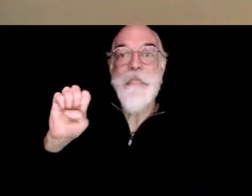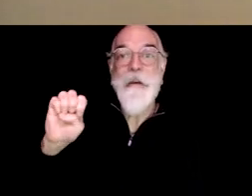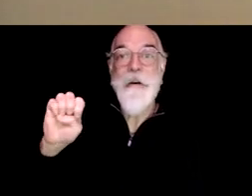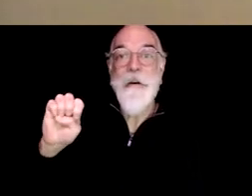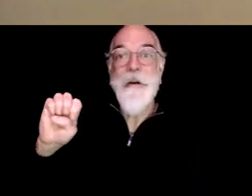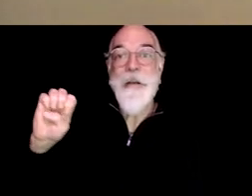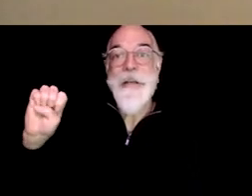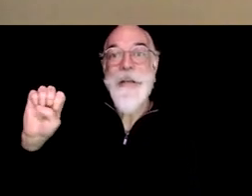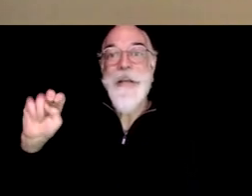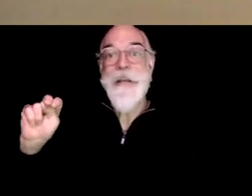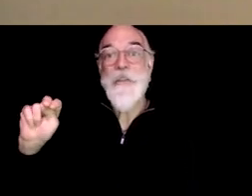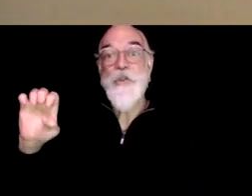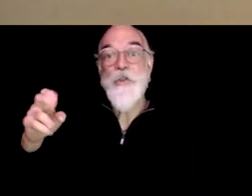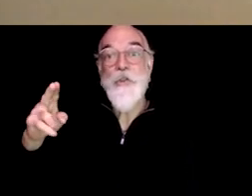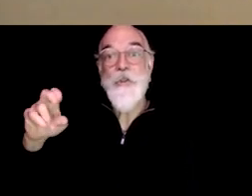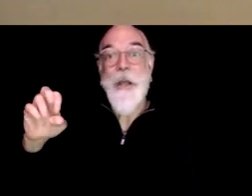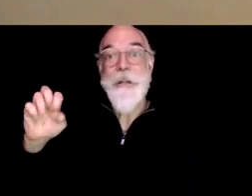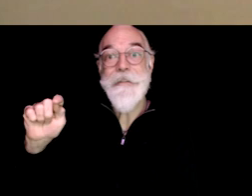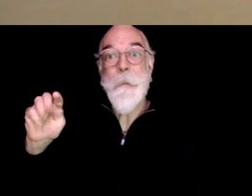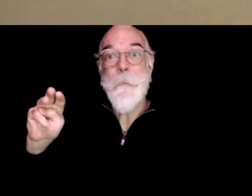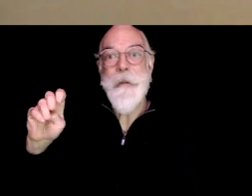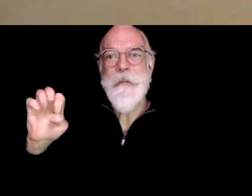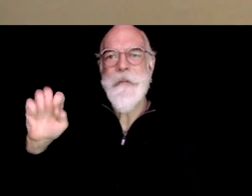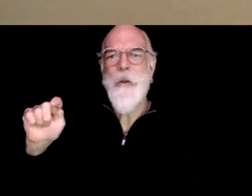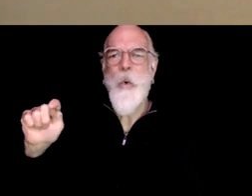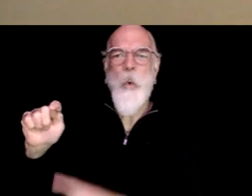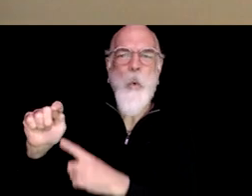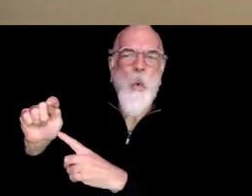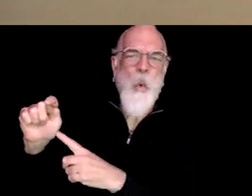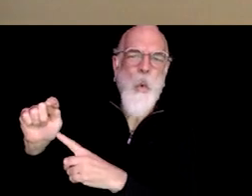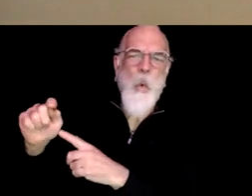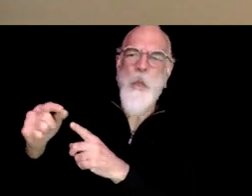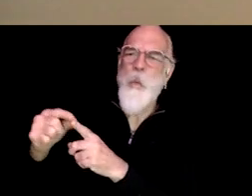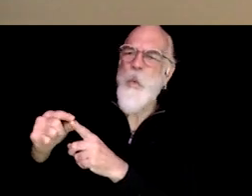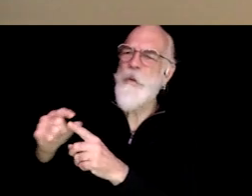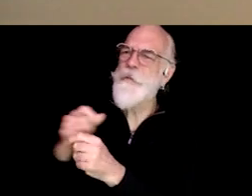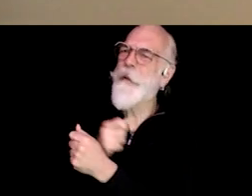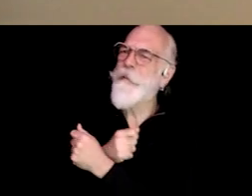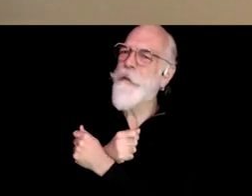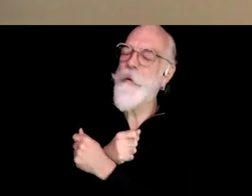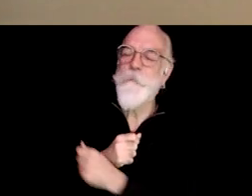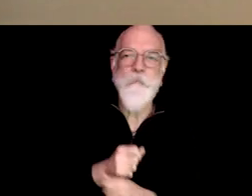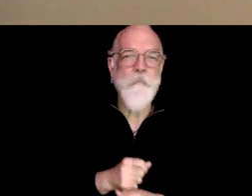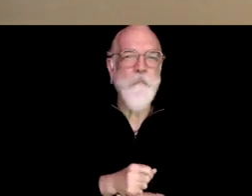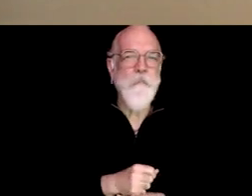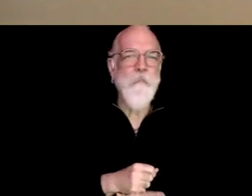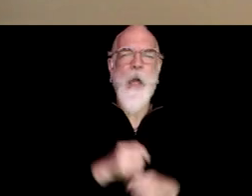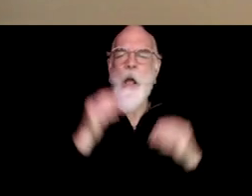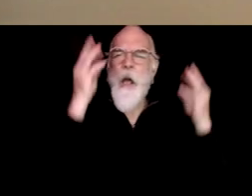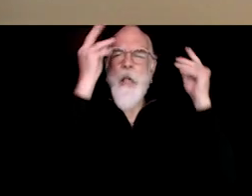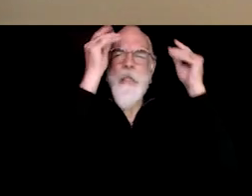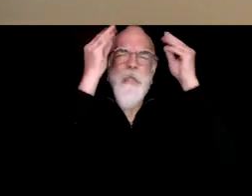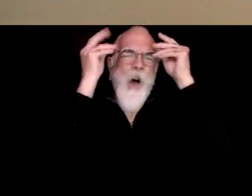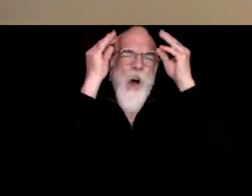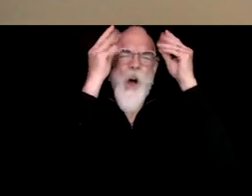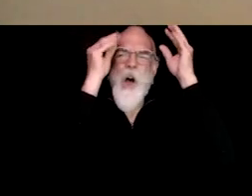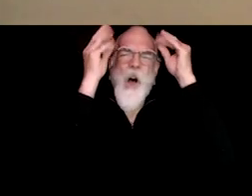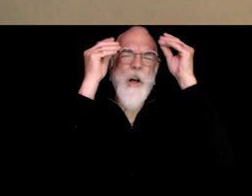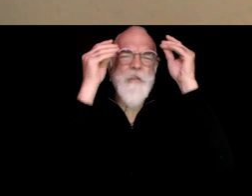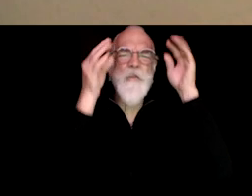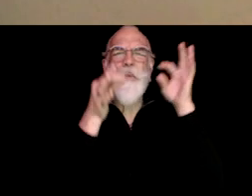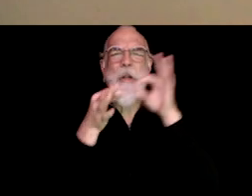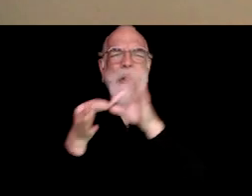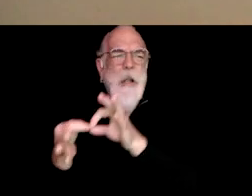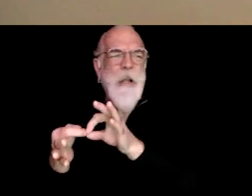called The Enchantments, and I love that word. All of these thoughts come to me around that